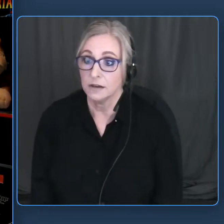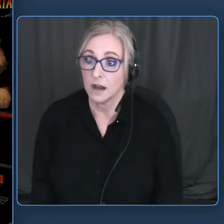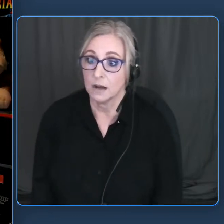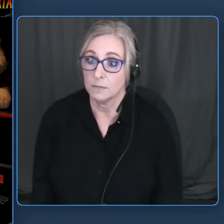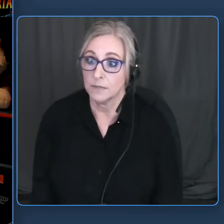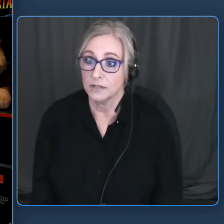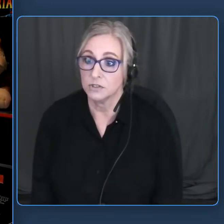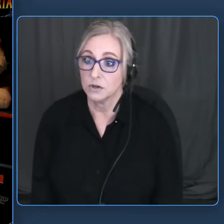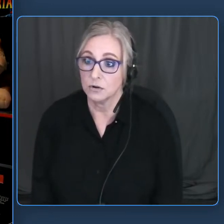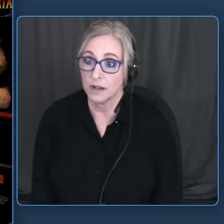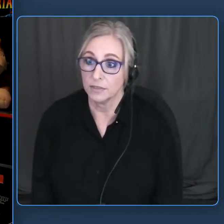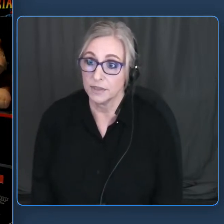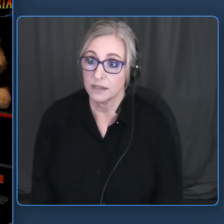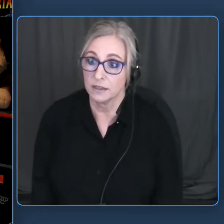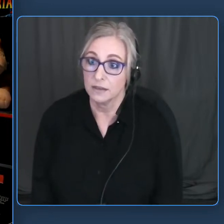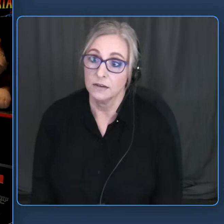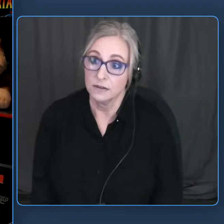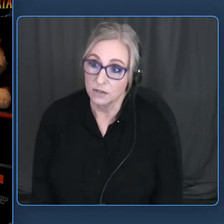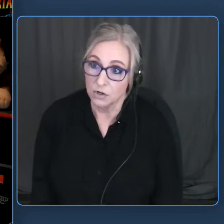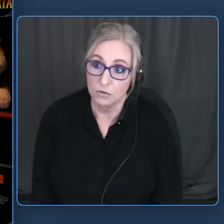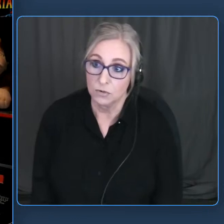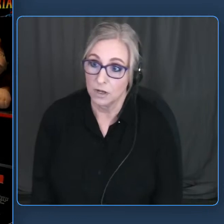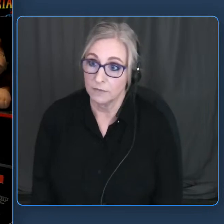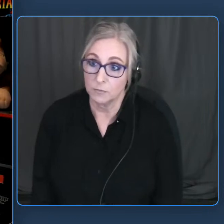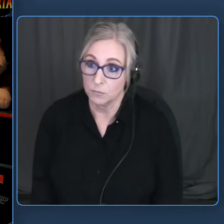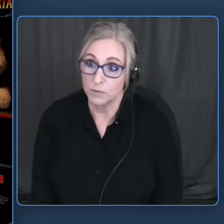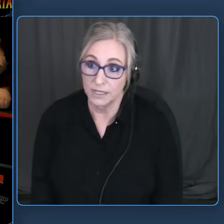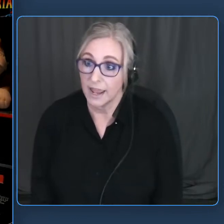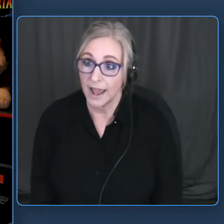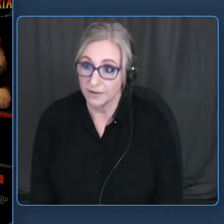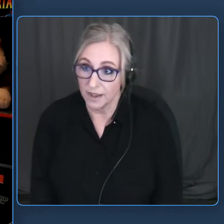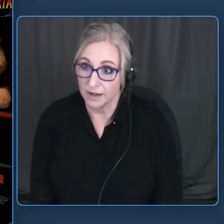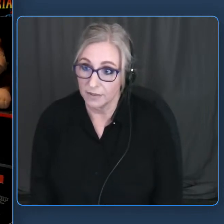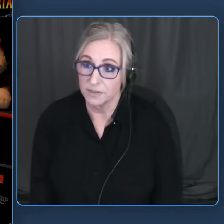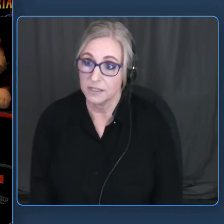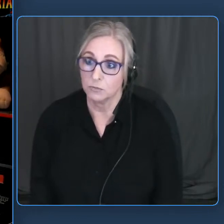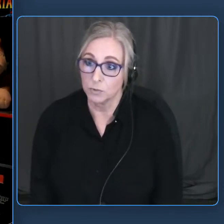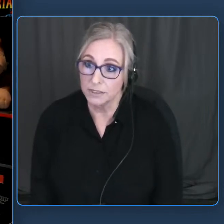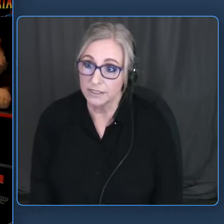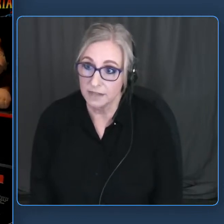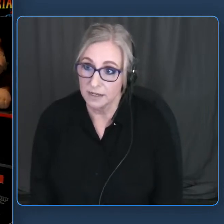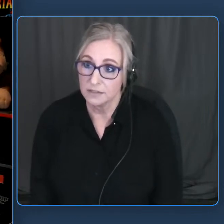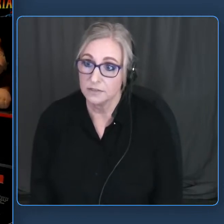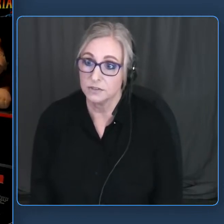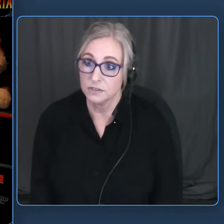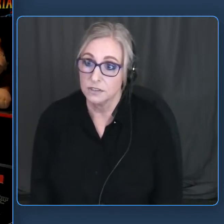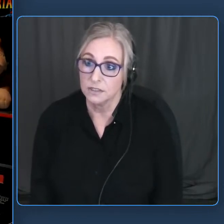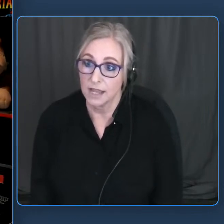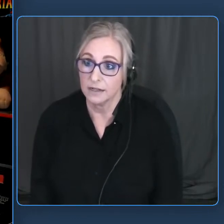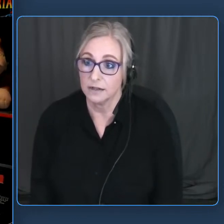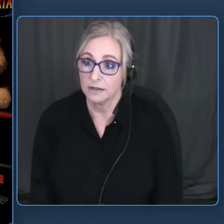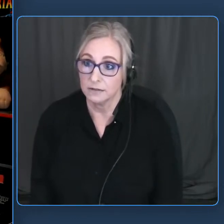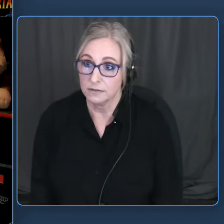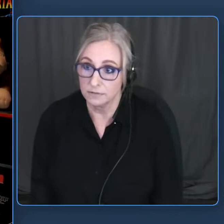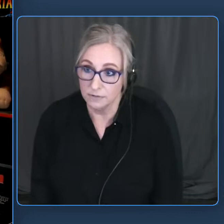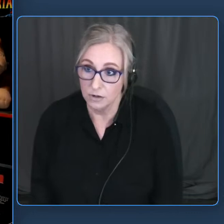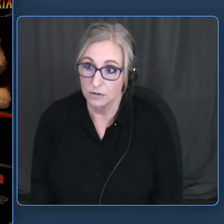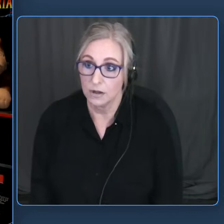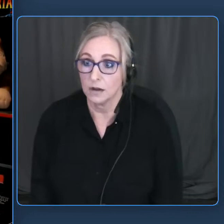thing. And so I think, we can add that. I think it really does